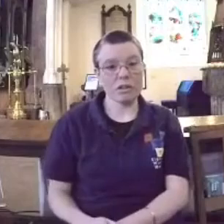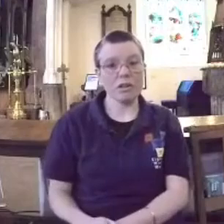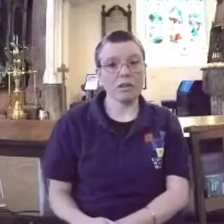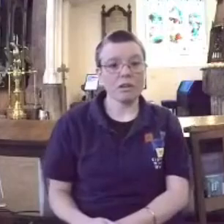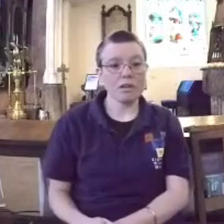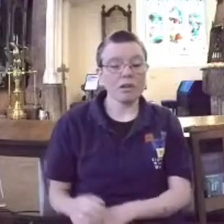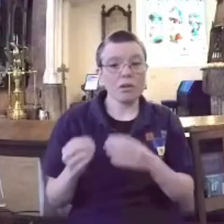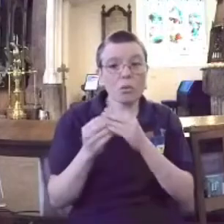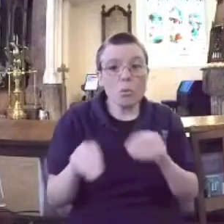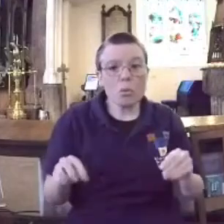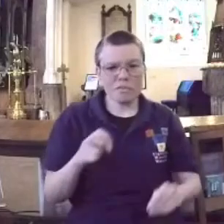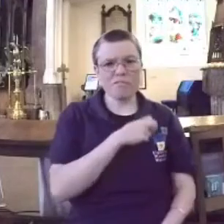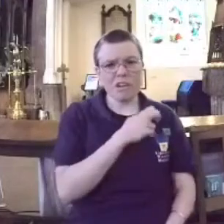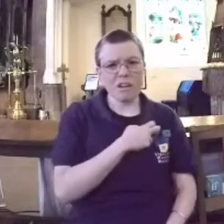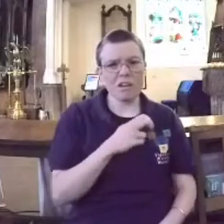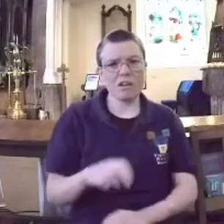without fear.